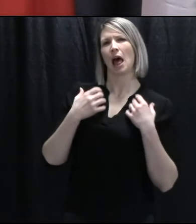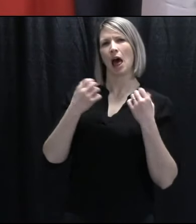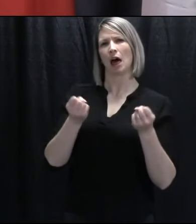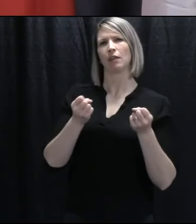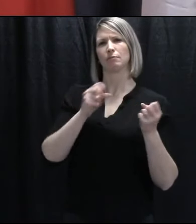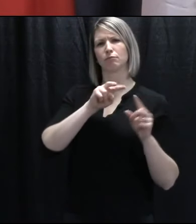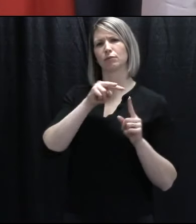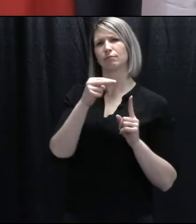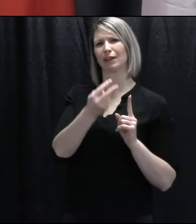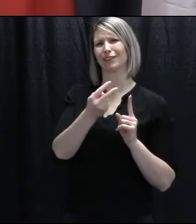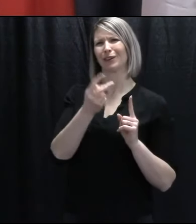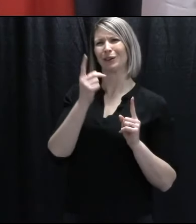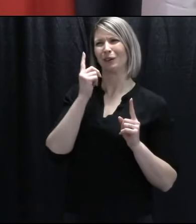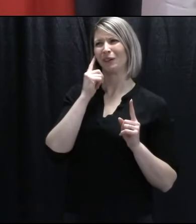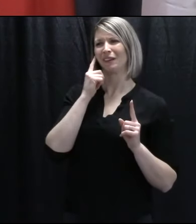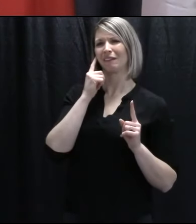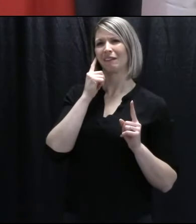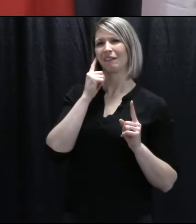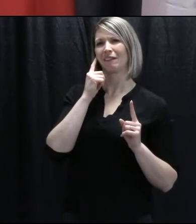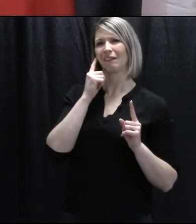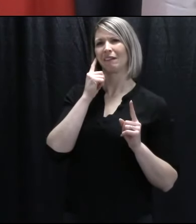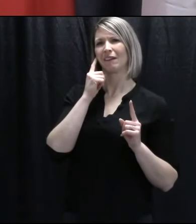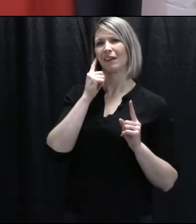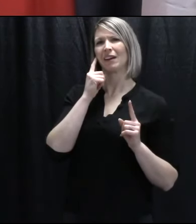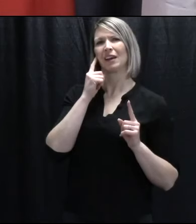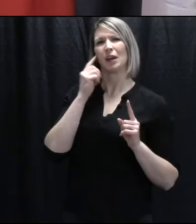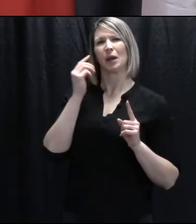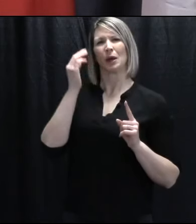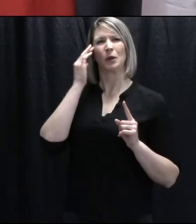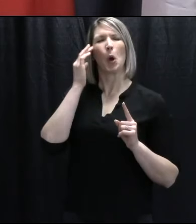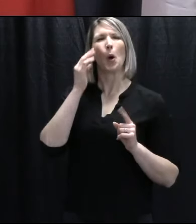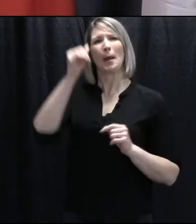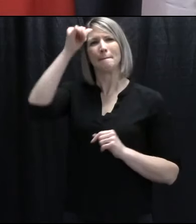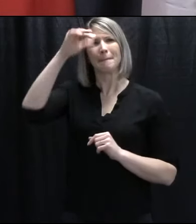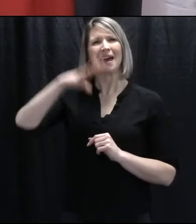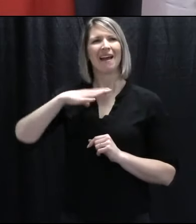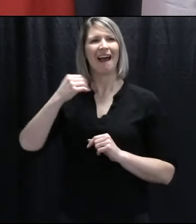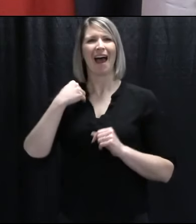this present situation to consider shaving off their facial hair?